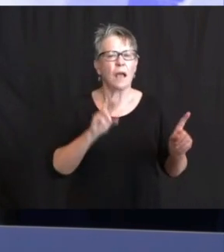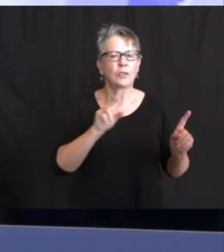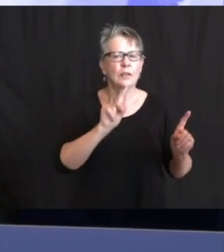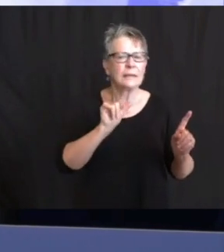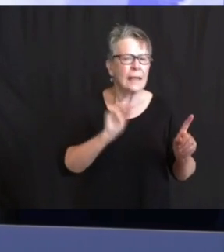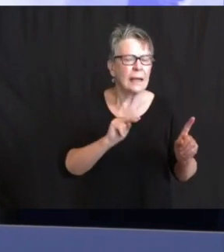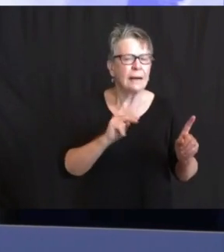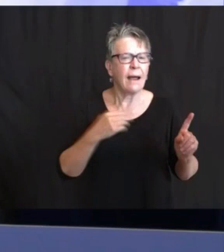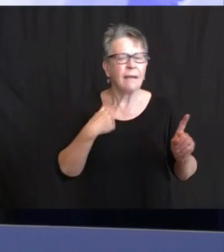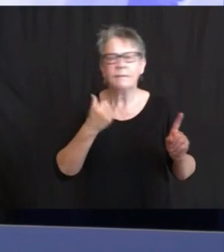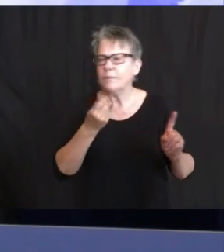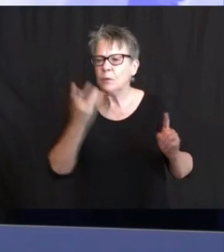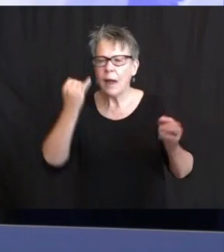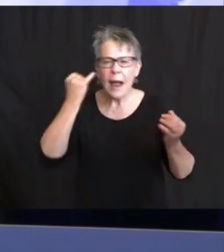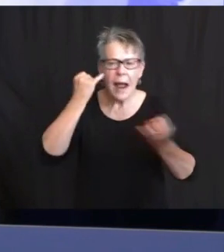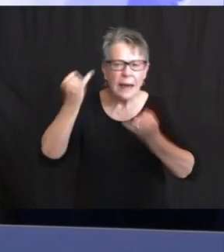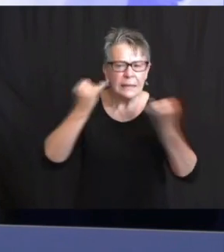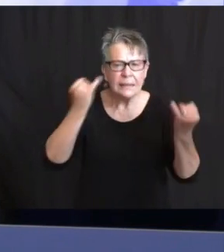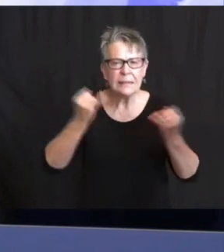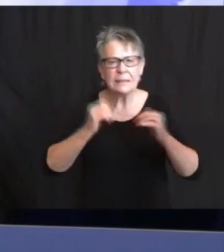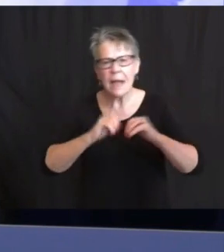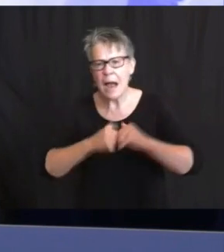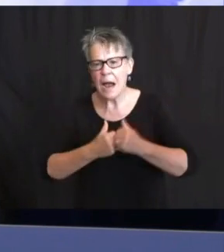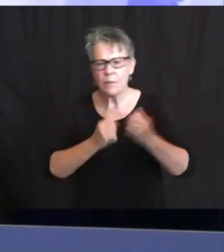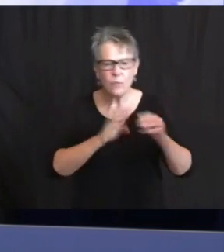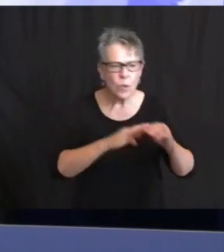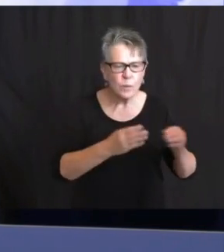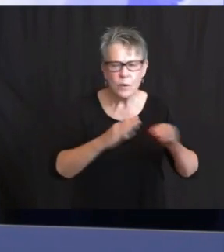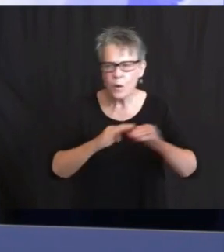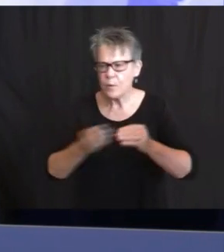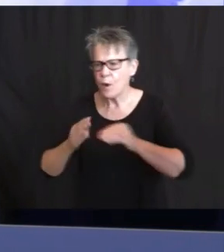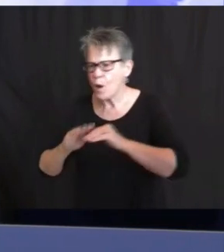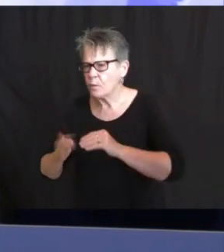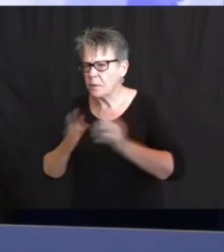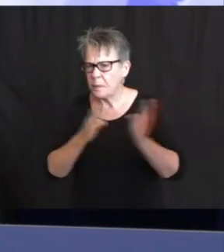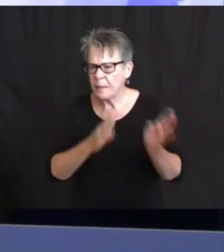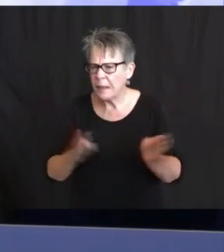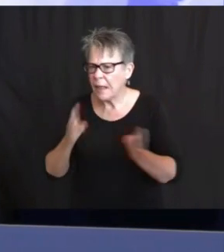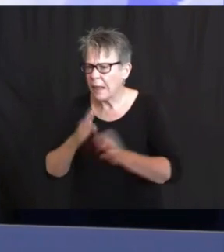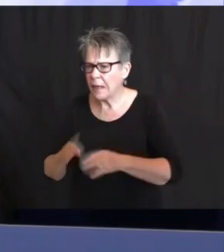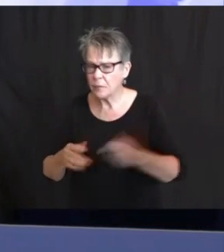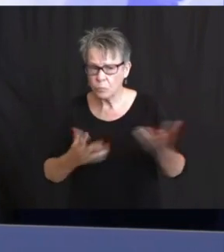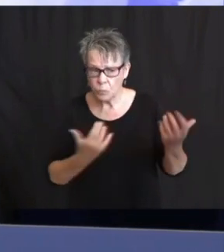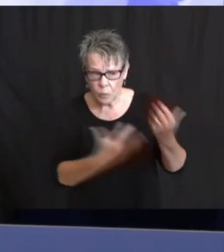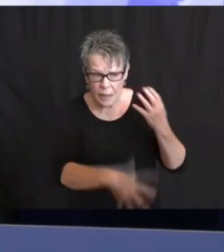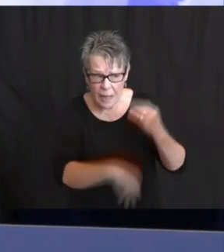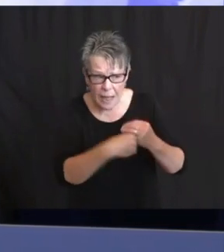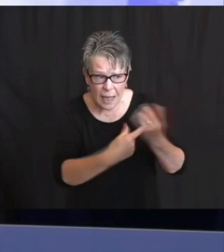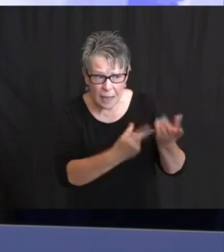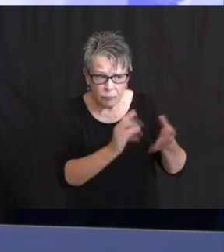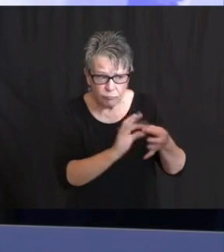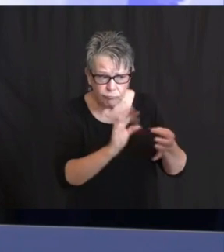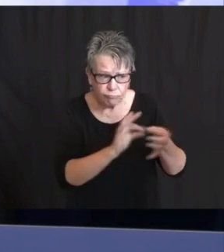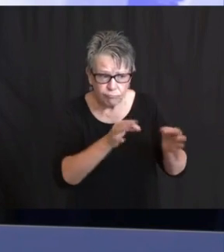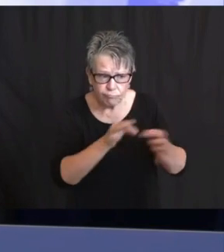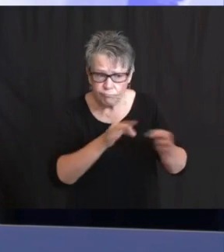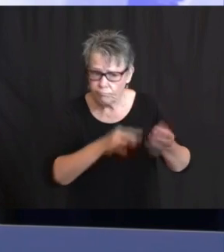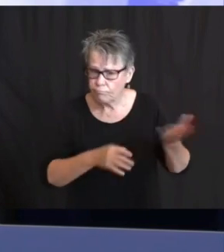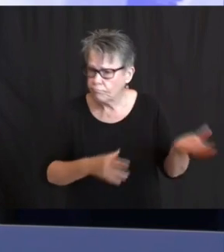to add anything to that in terms of positivity rates or that.